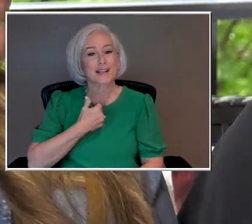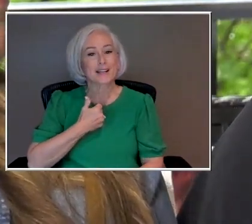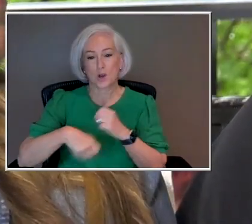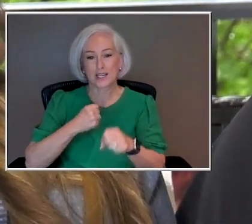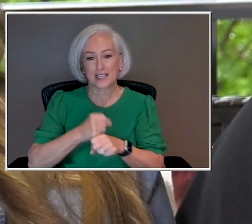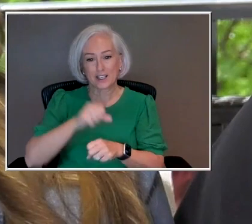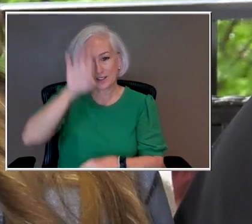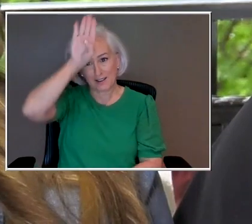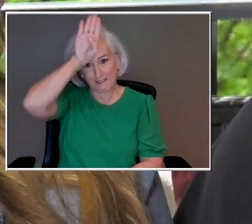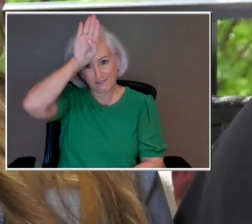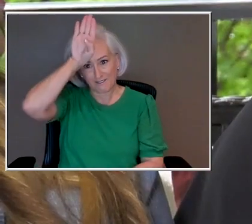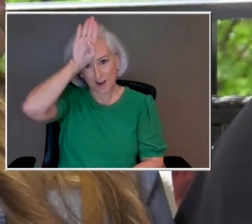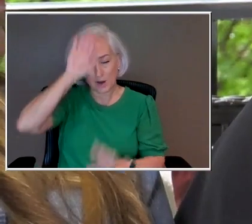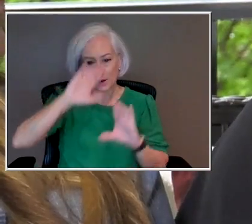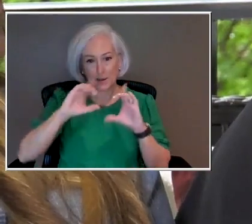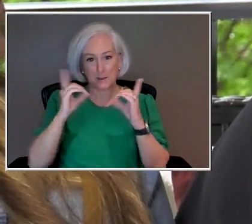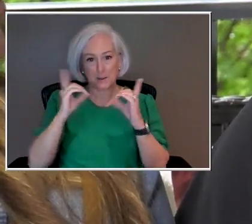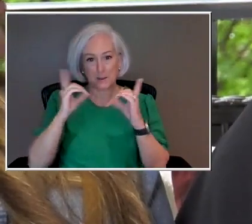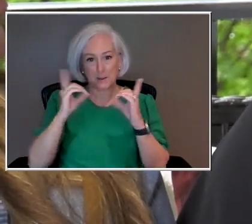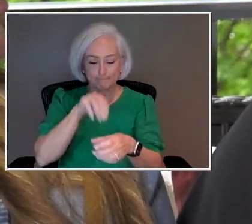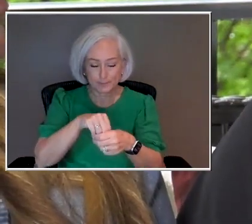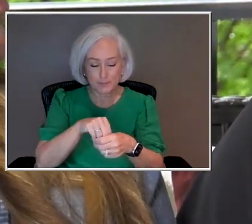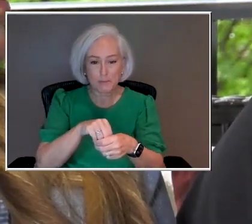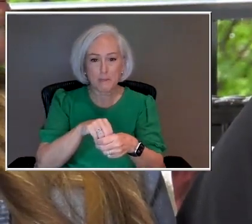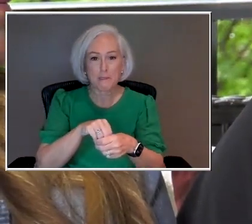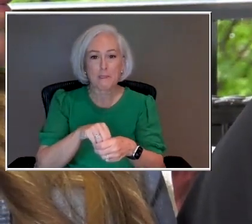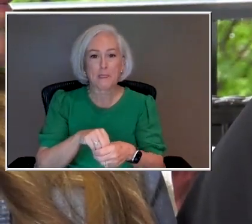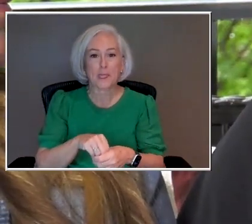a family. And our church,